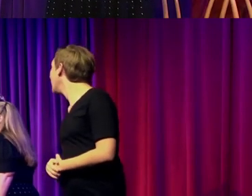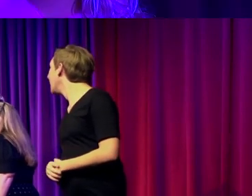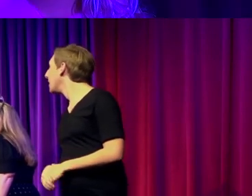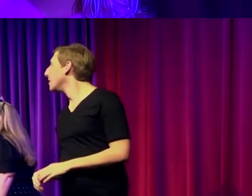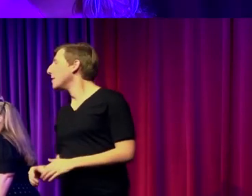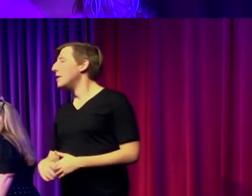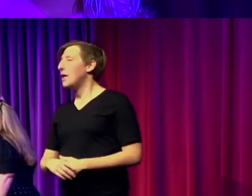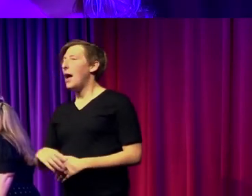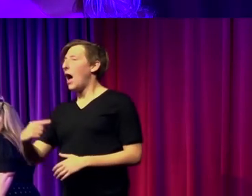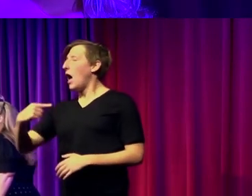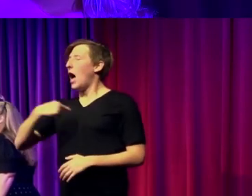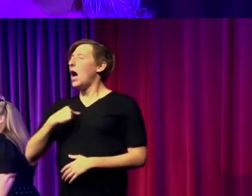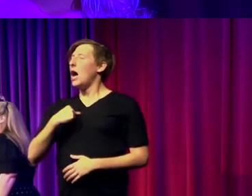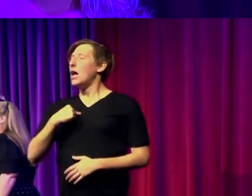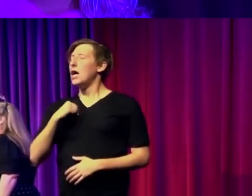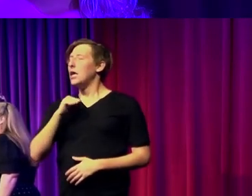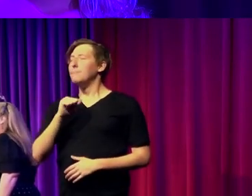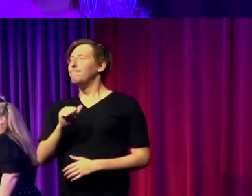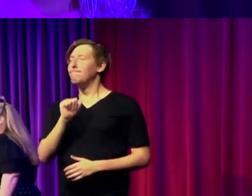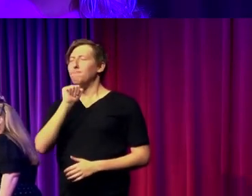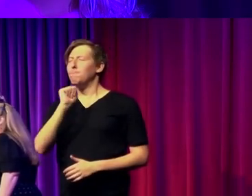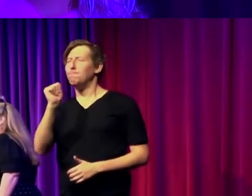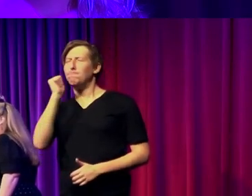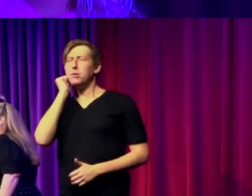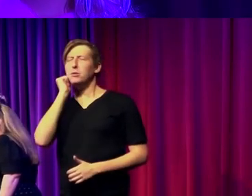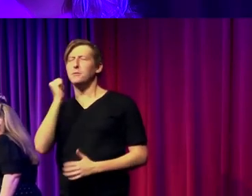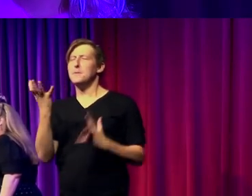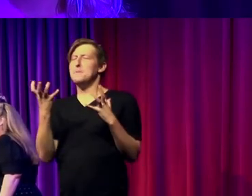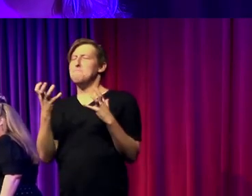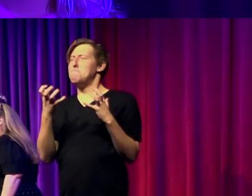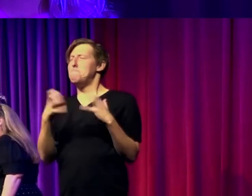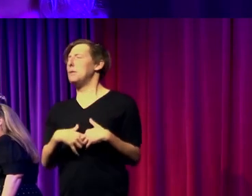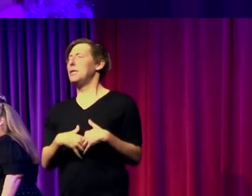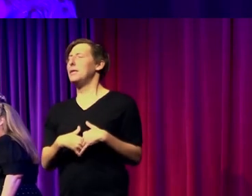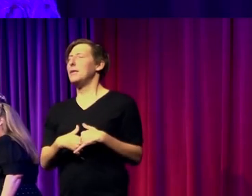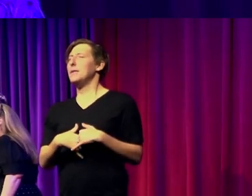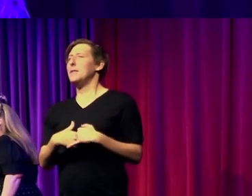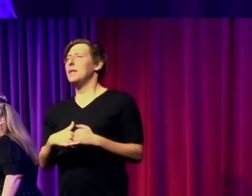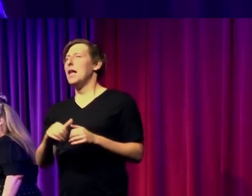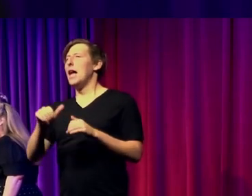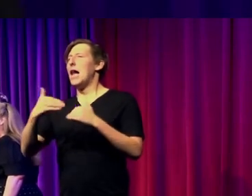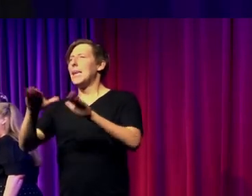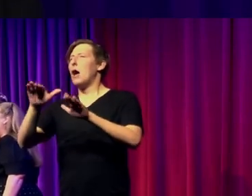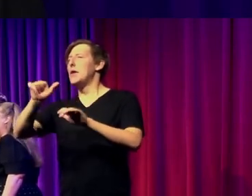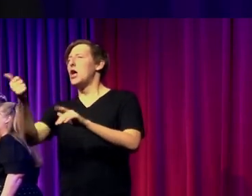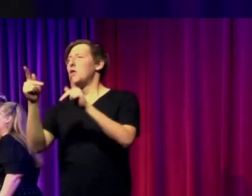But I am unwilling to break down my walls far enough to let another